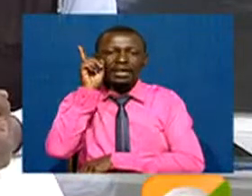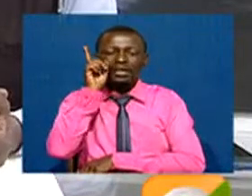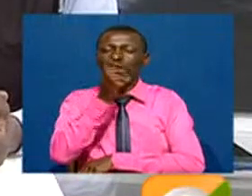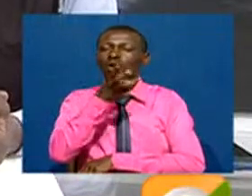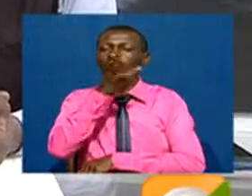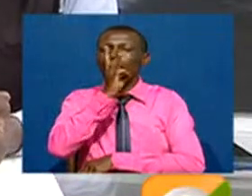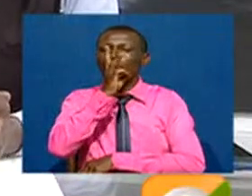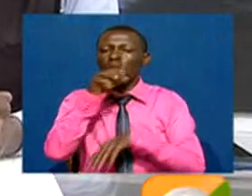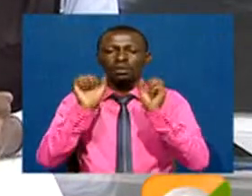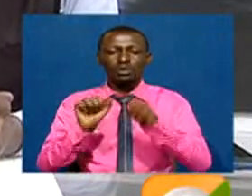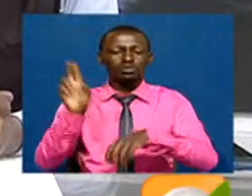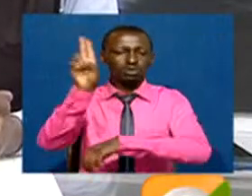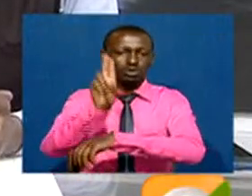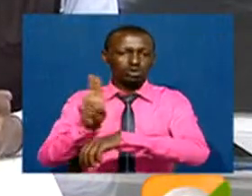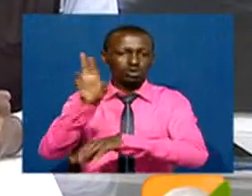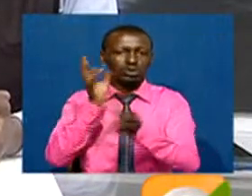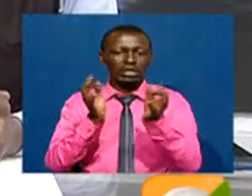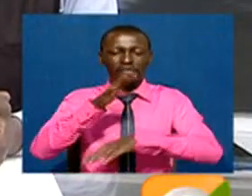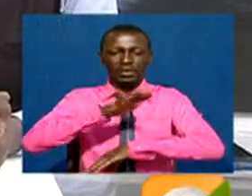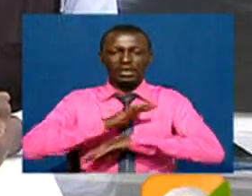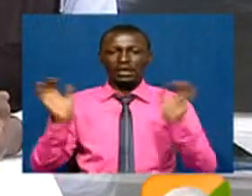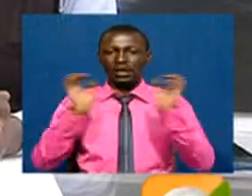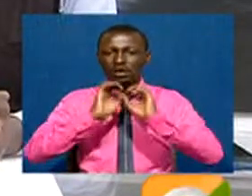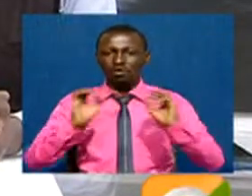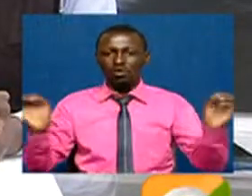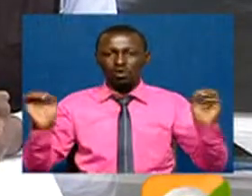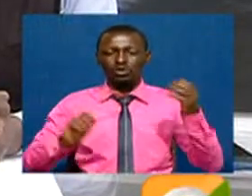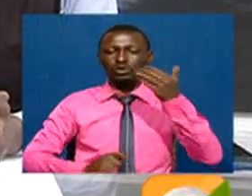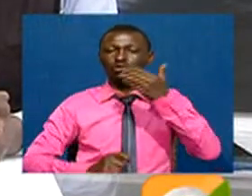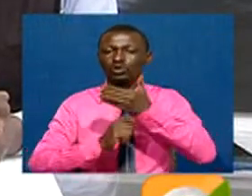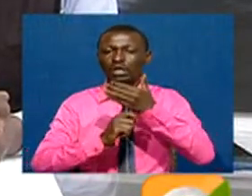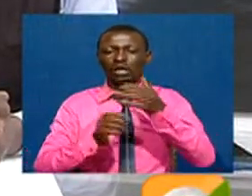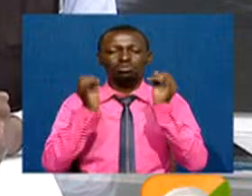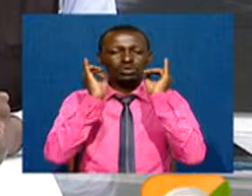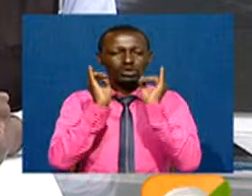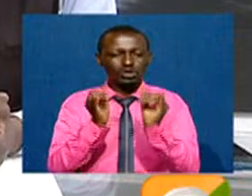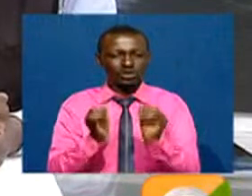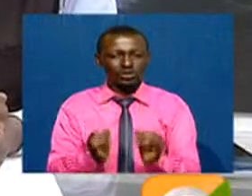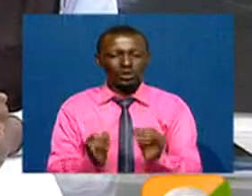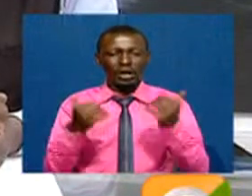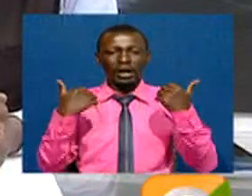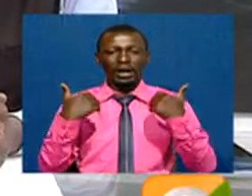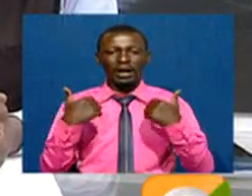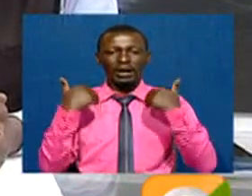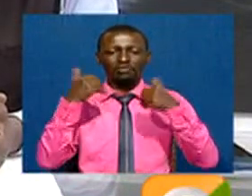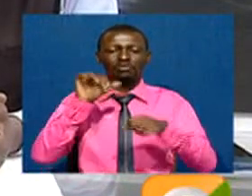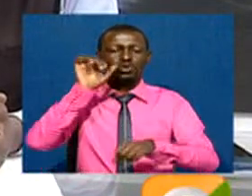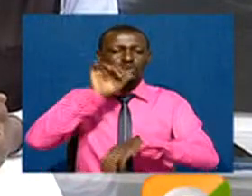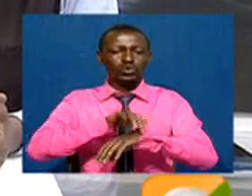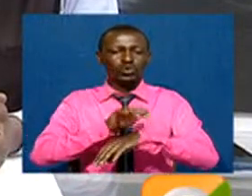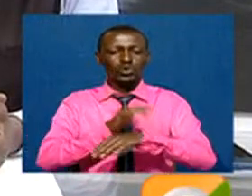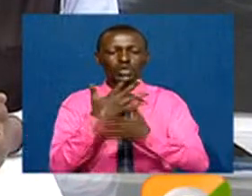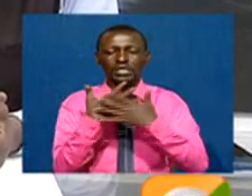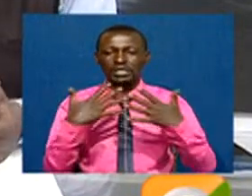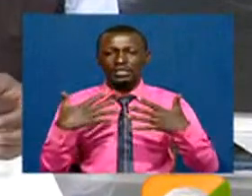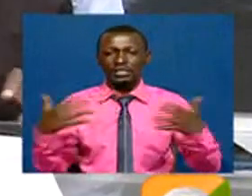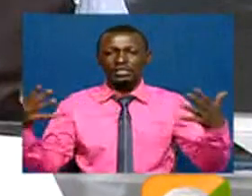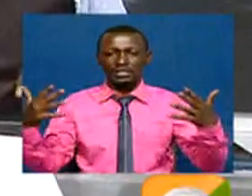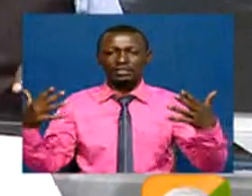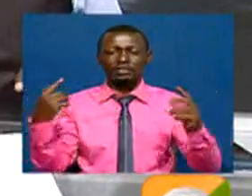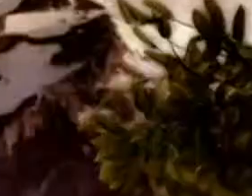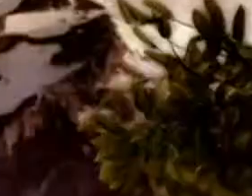Otieno now reports on the new technology that has so far given promising results across the